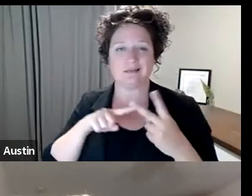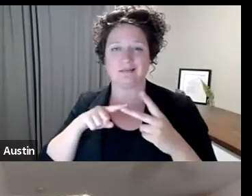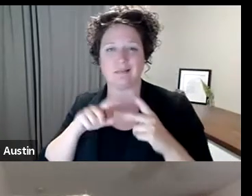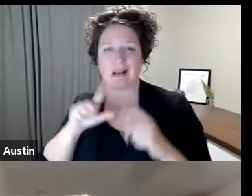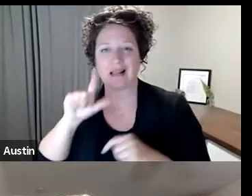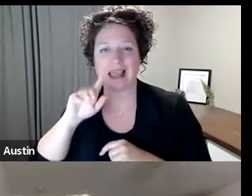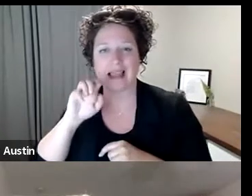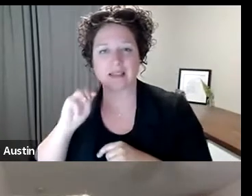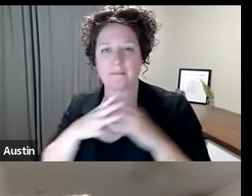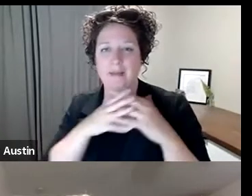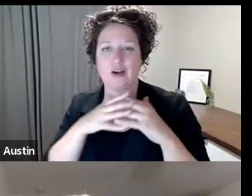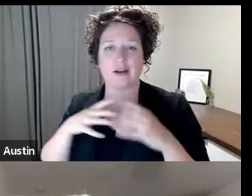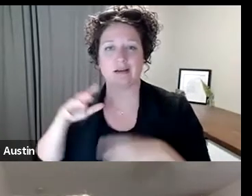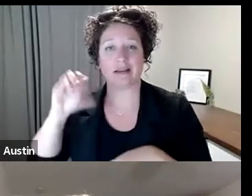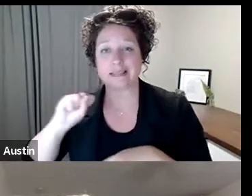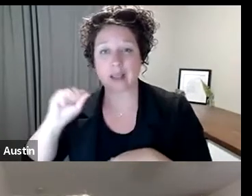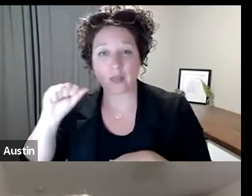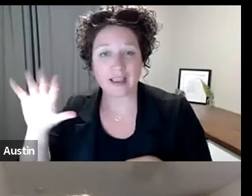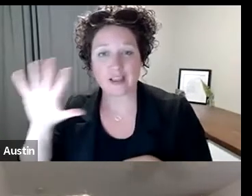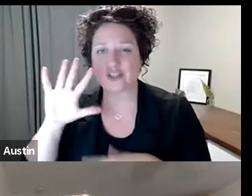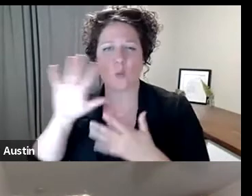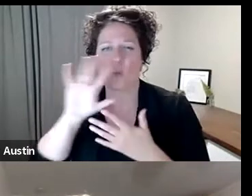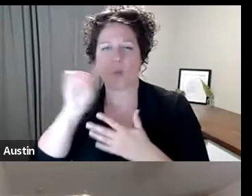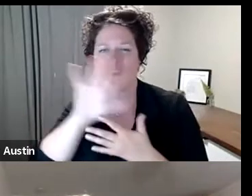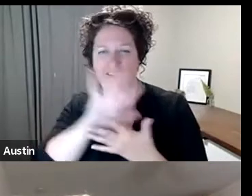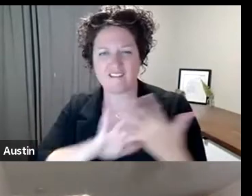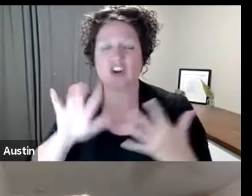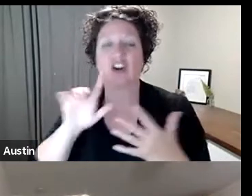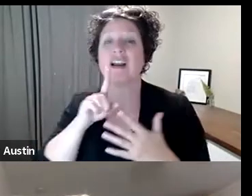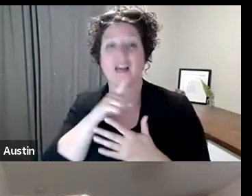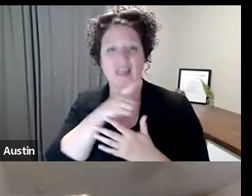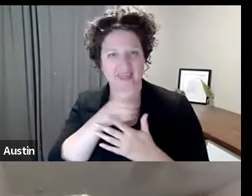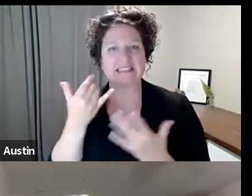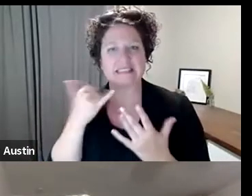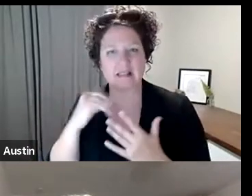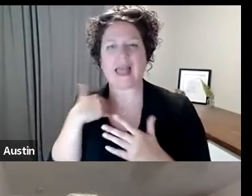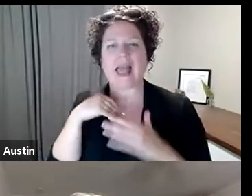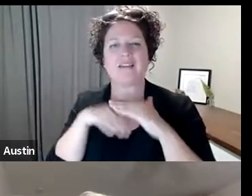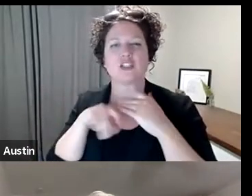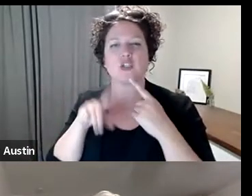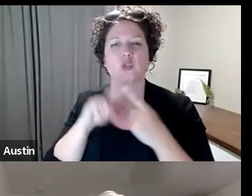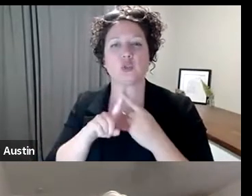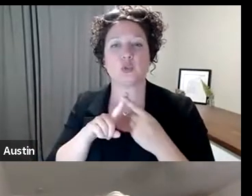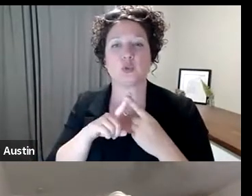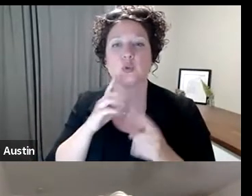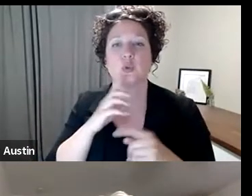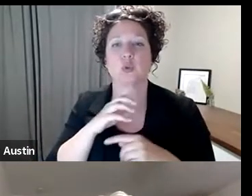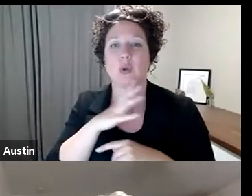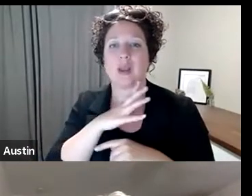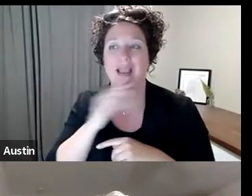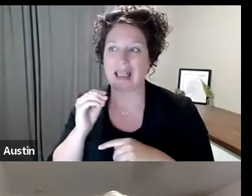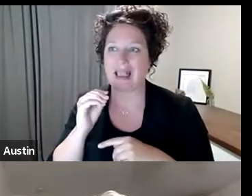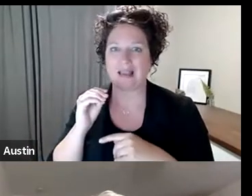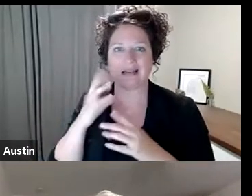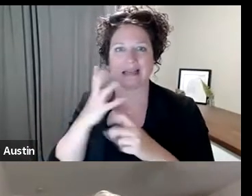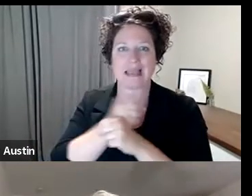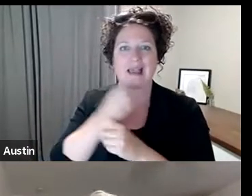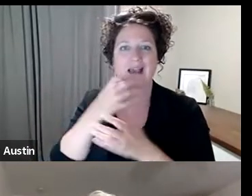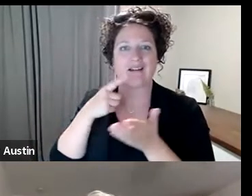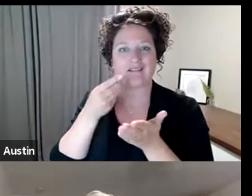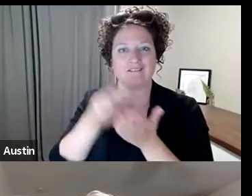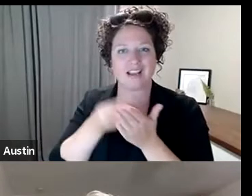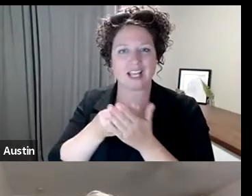Asia, Africa, wherever, and who can have access to an ID and secure financial payments to pay